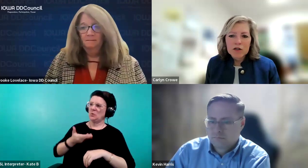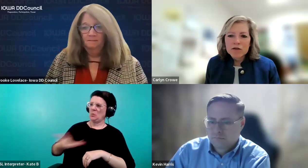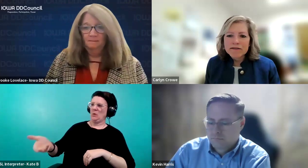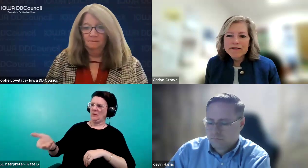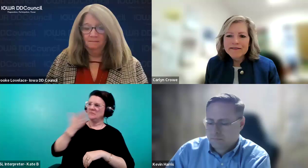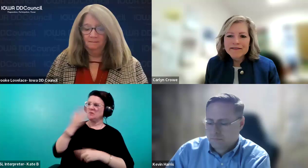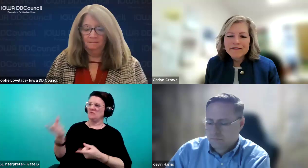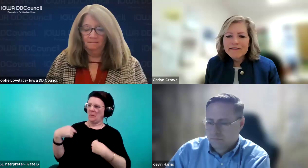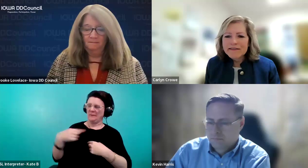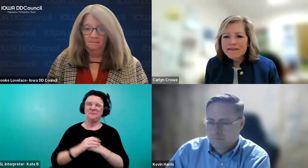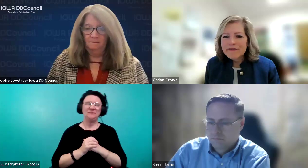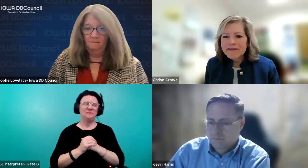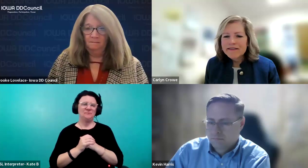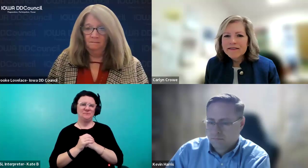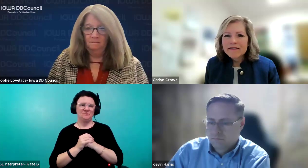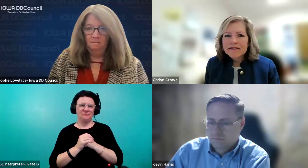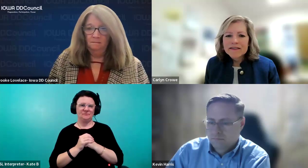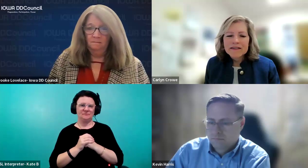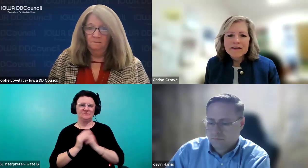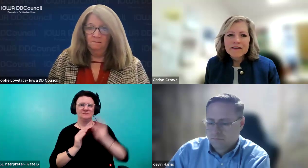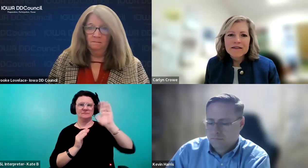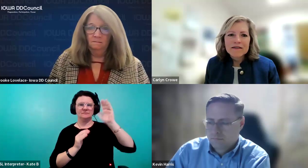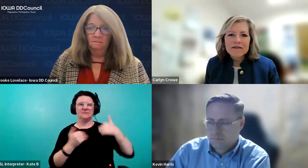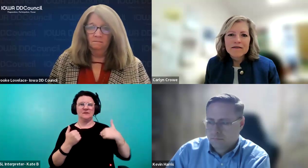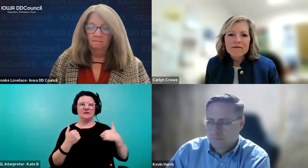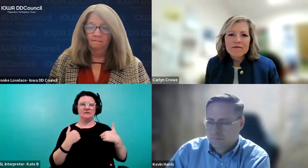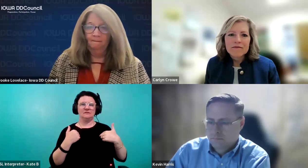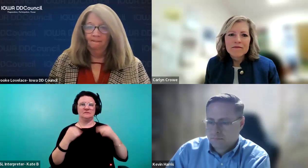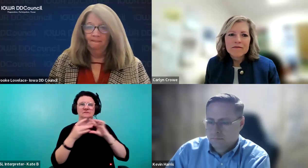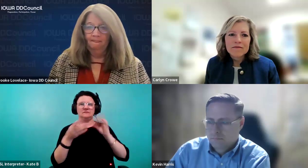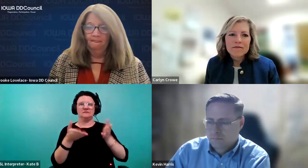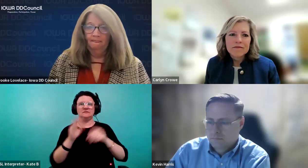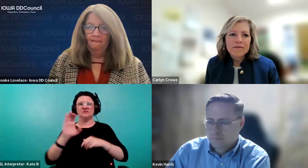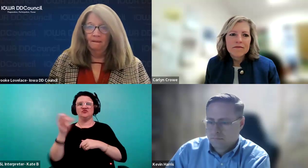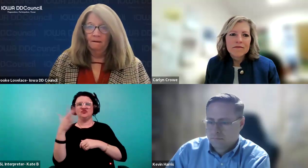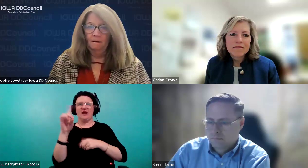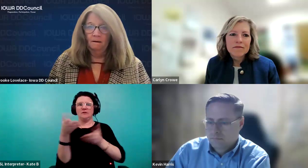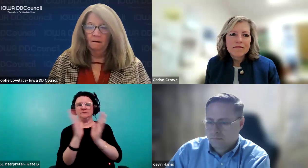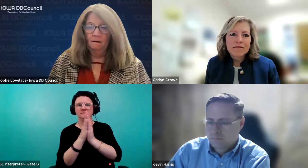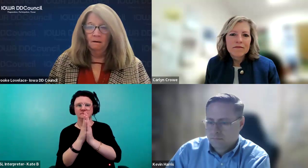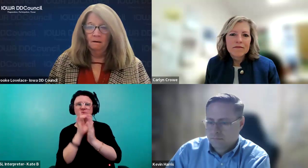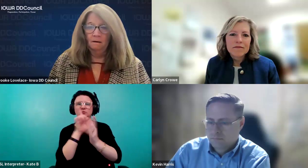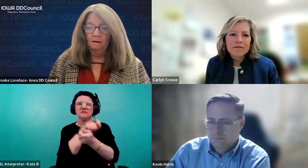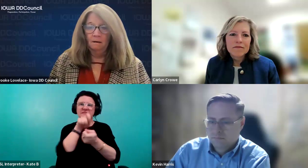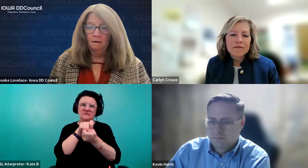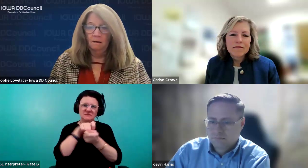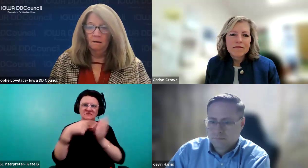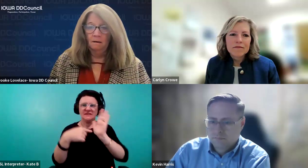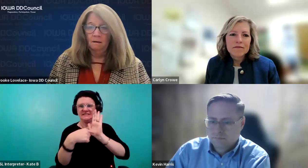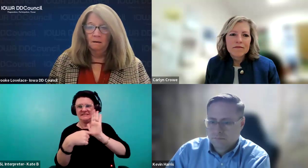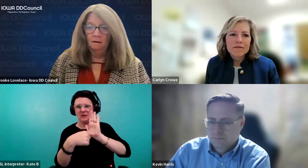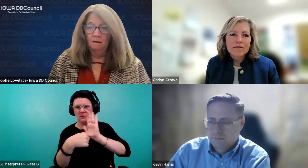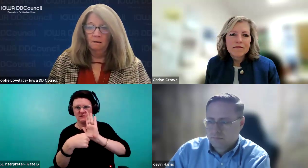you for being here. I wanted to jump back in with just a request of maybe some specific